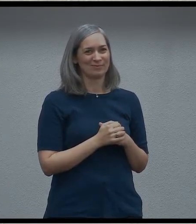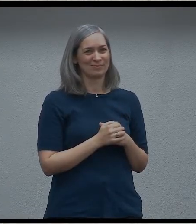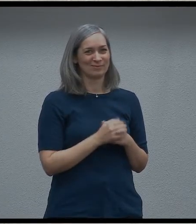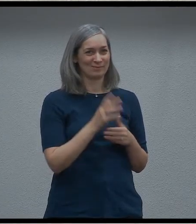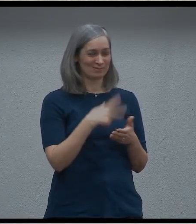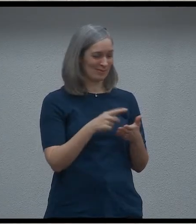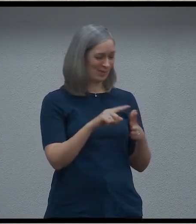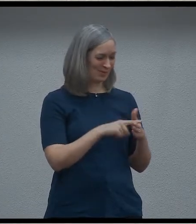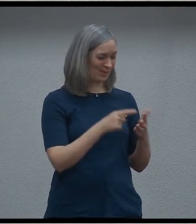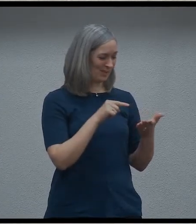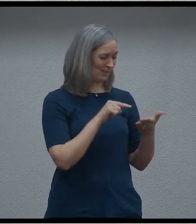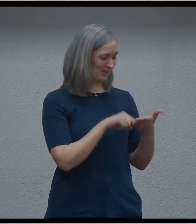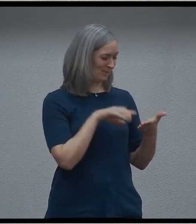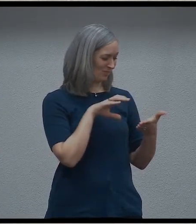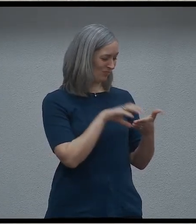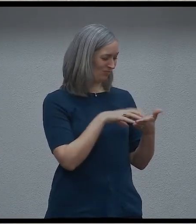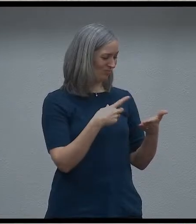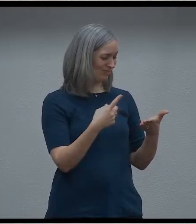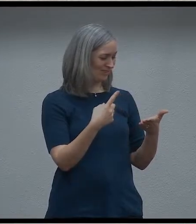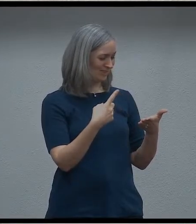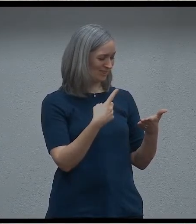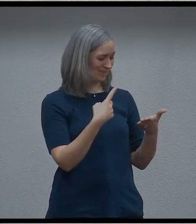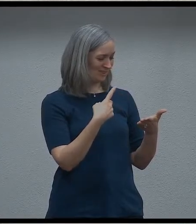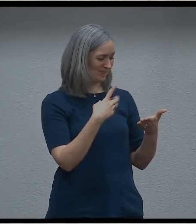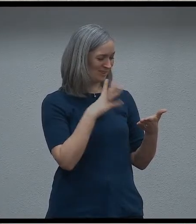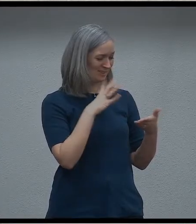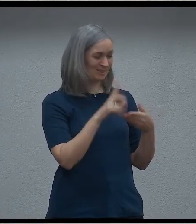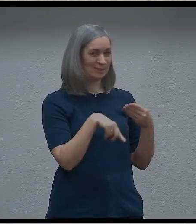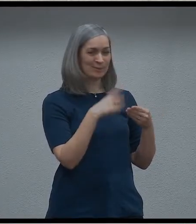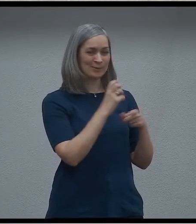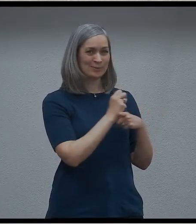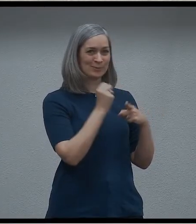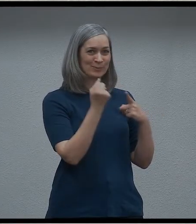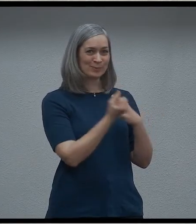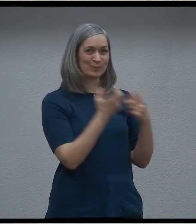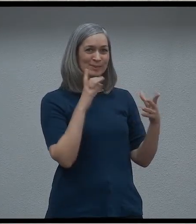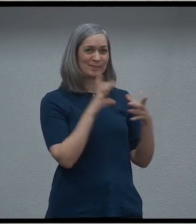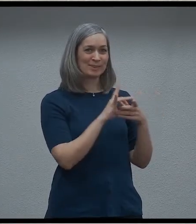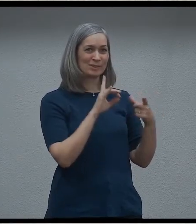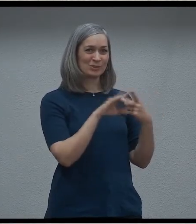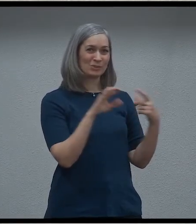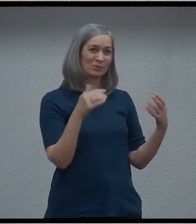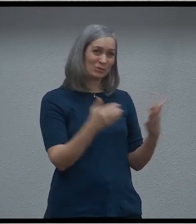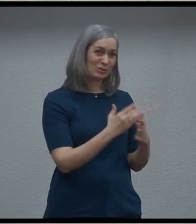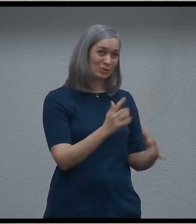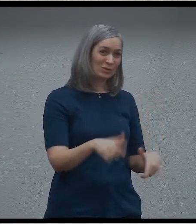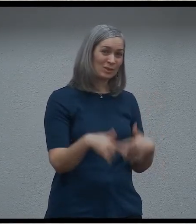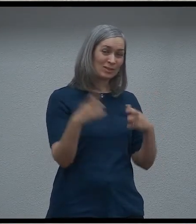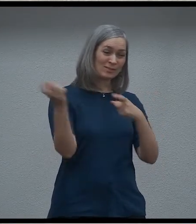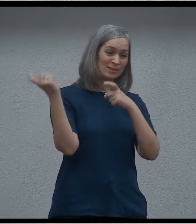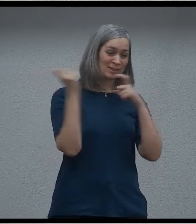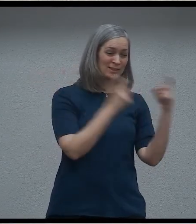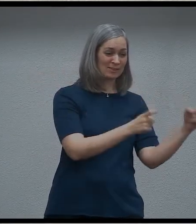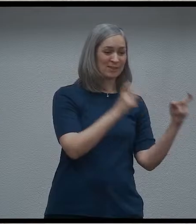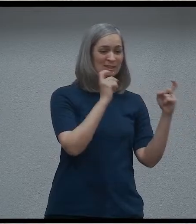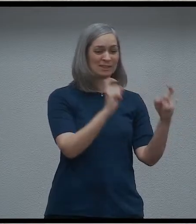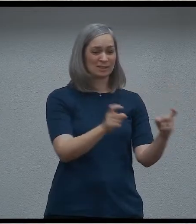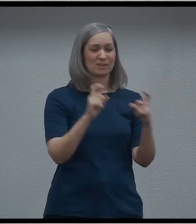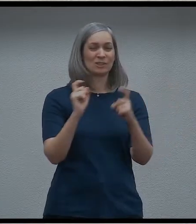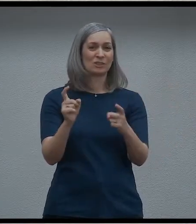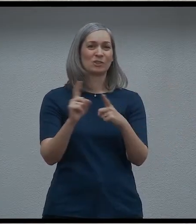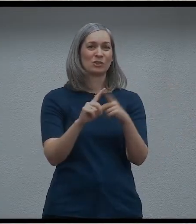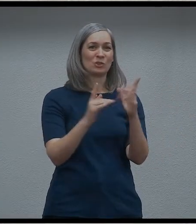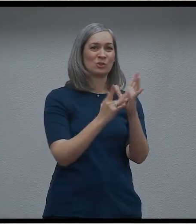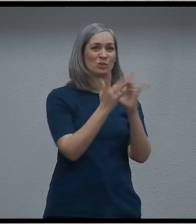Paul begins this section by highlighting the circumstances surrounding the new life that has been granted to these Christians in